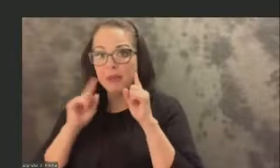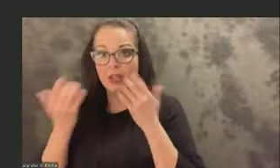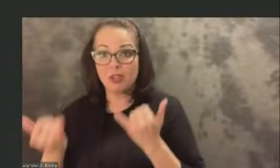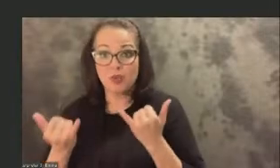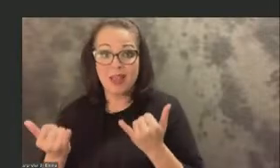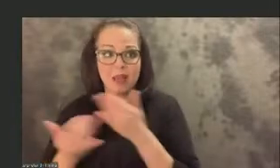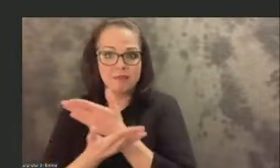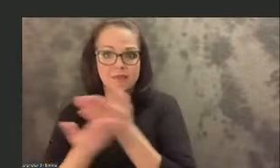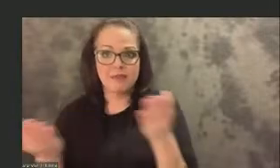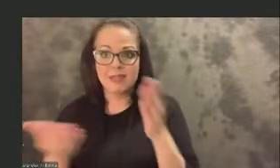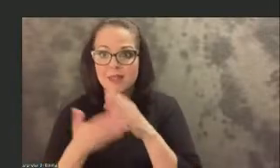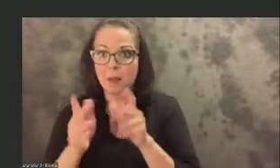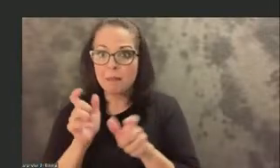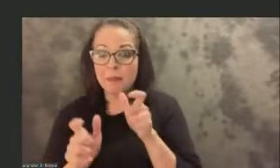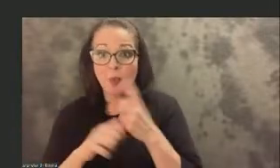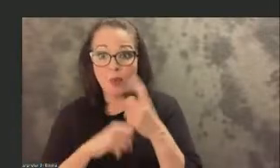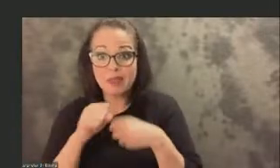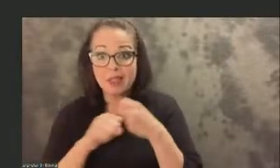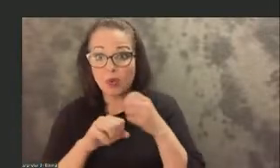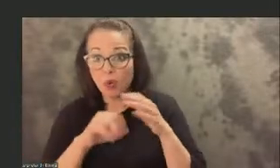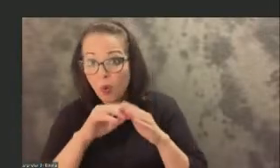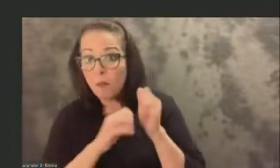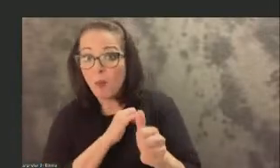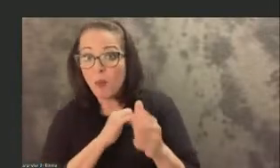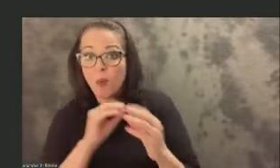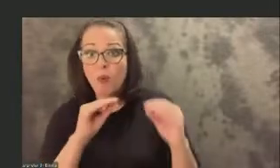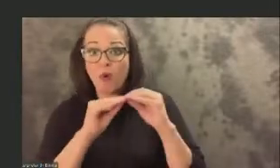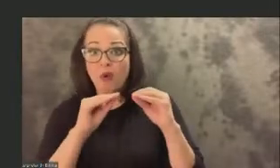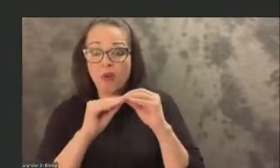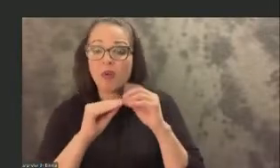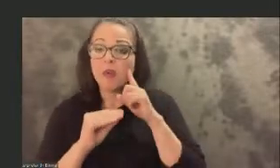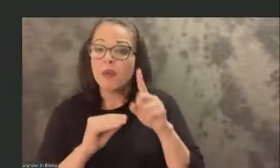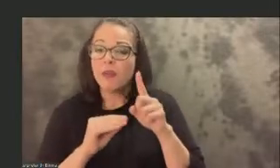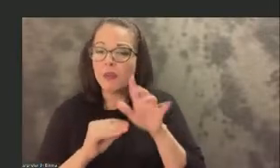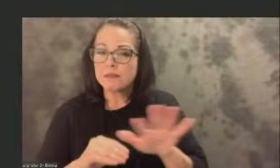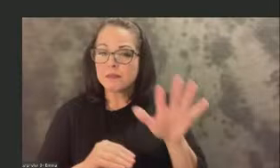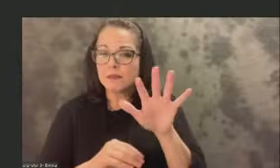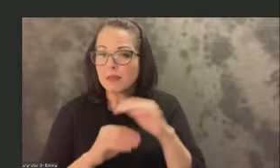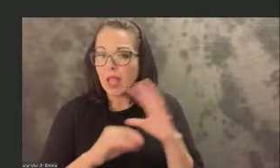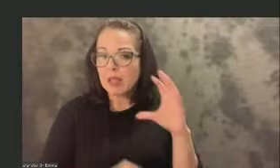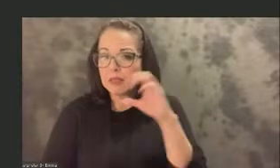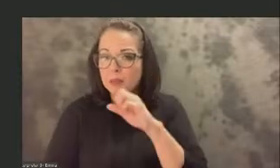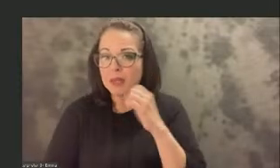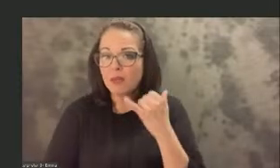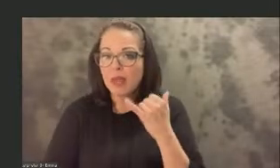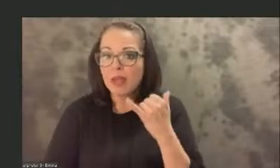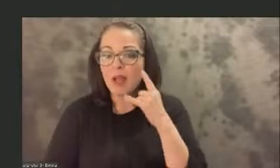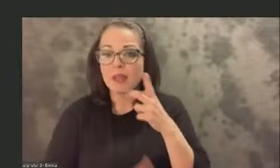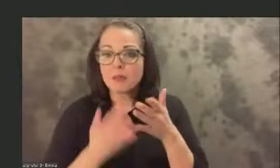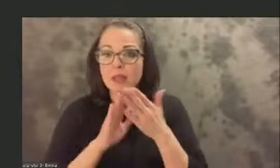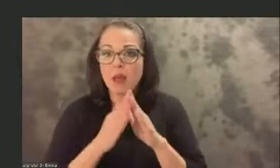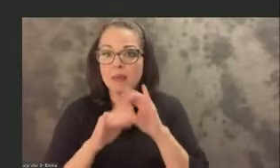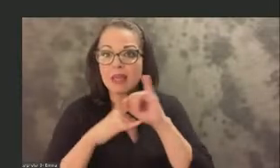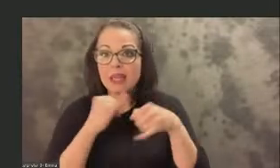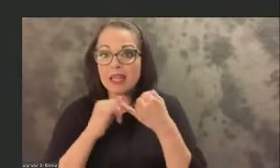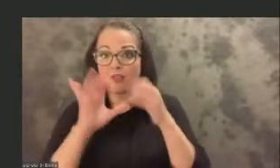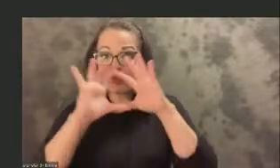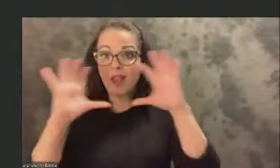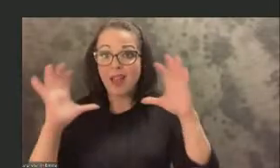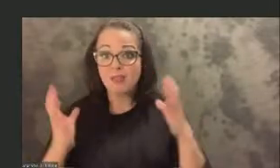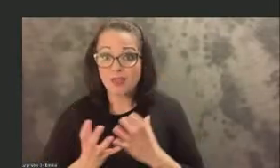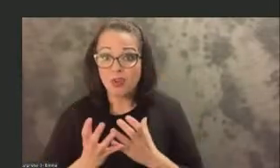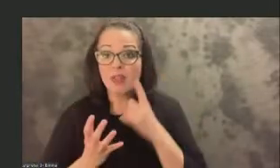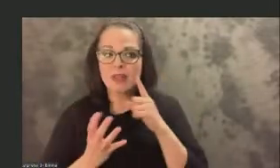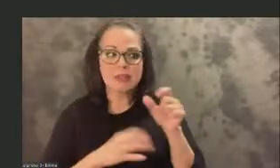some people suffering for a year or longer. The conservative estimate that's coming internationally is that 10% of people